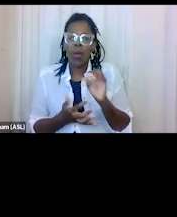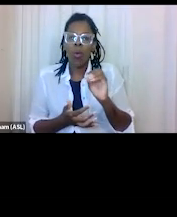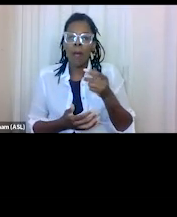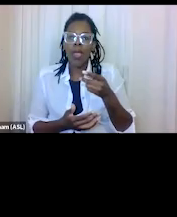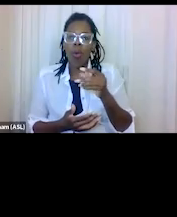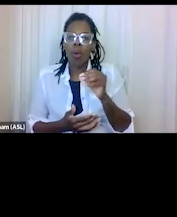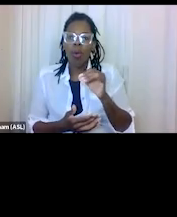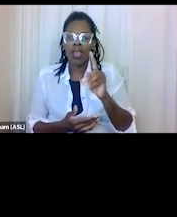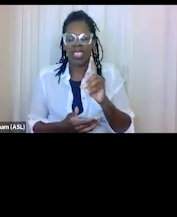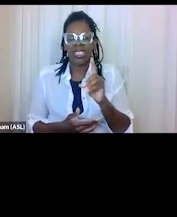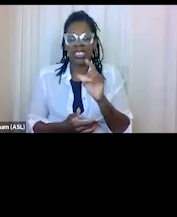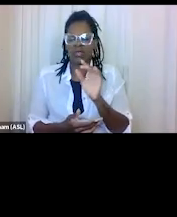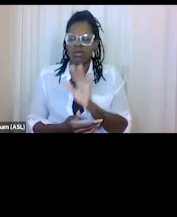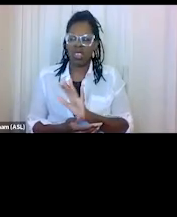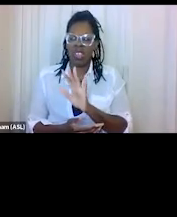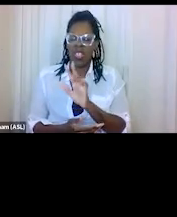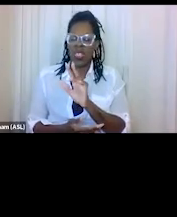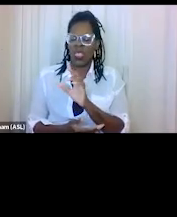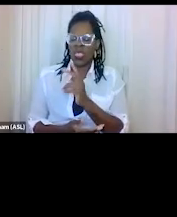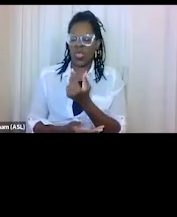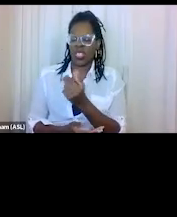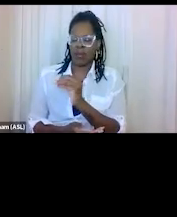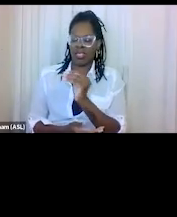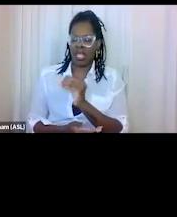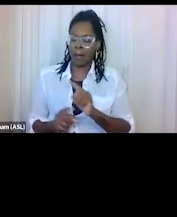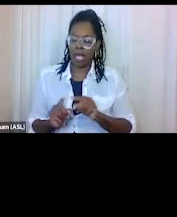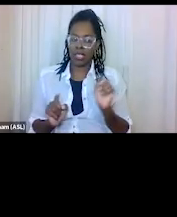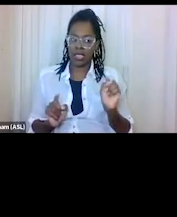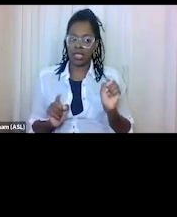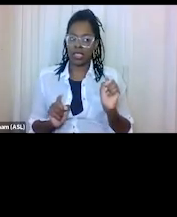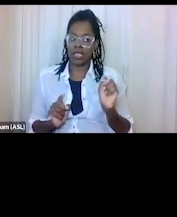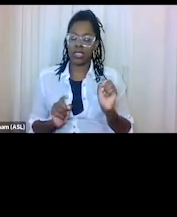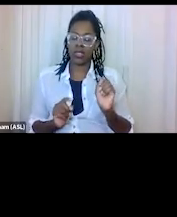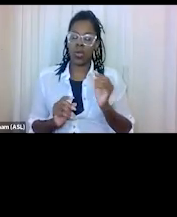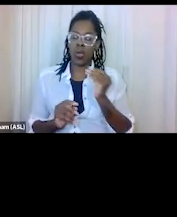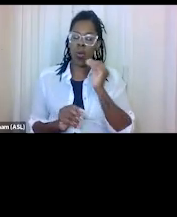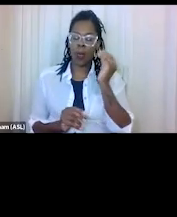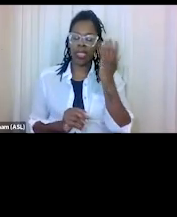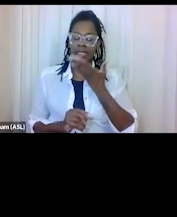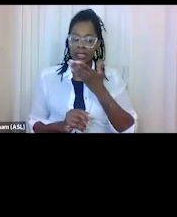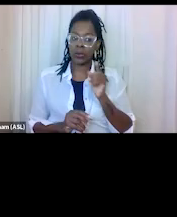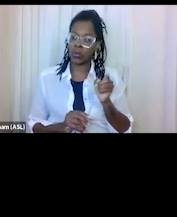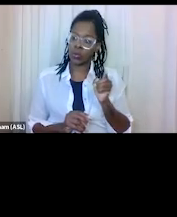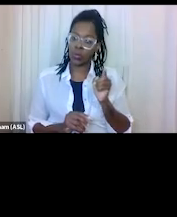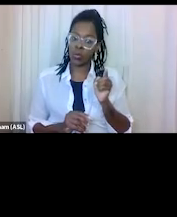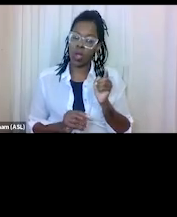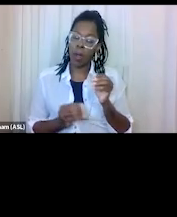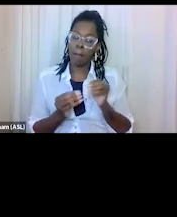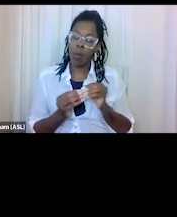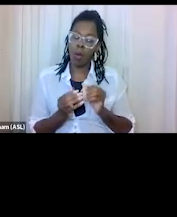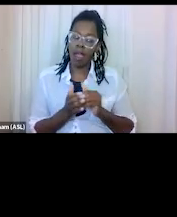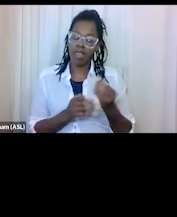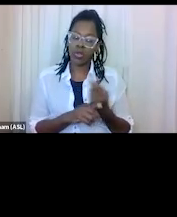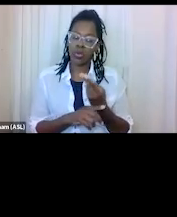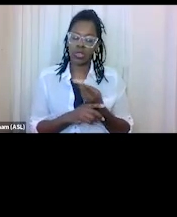is declining. So far, far higher prevalence over the life course of hard drug use in youth and